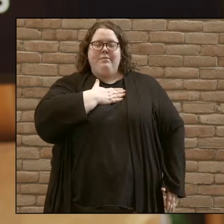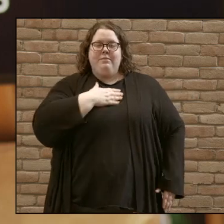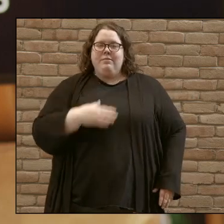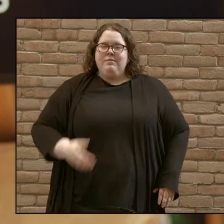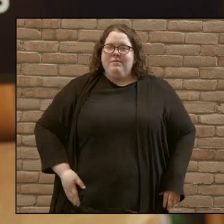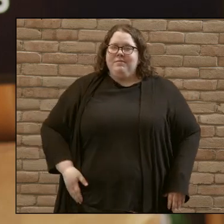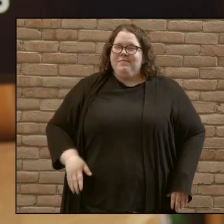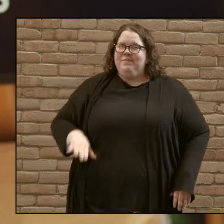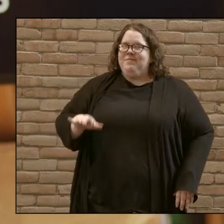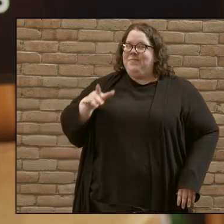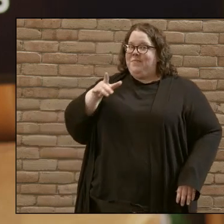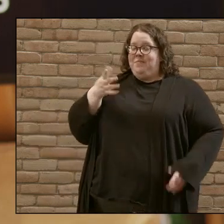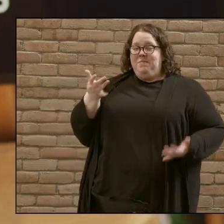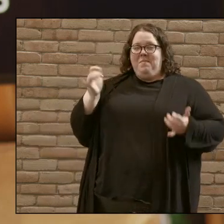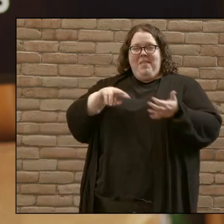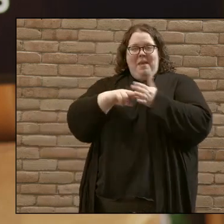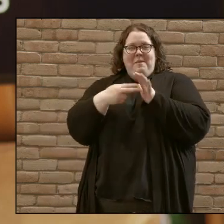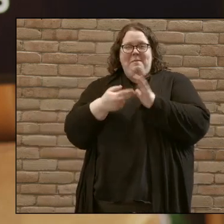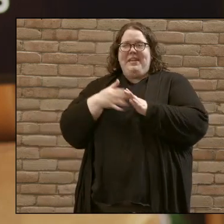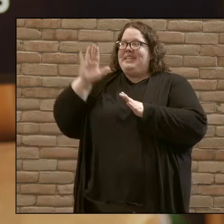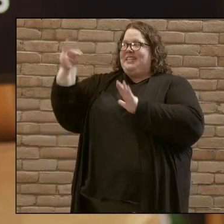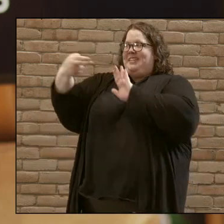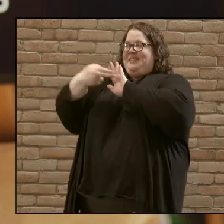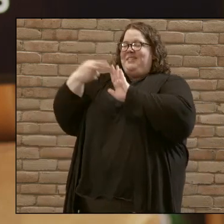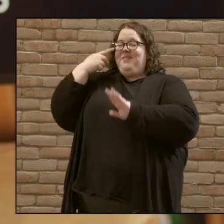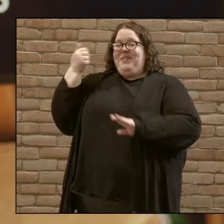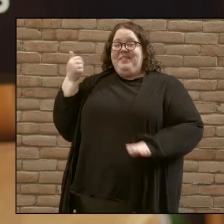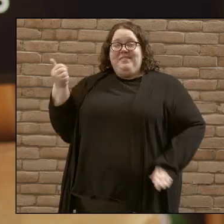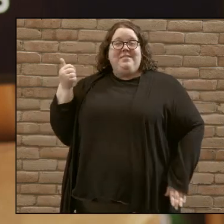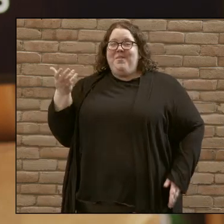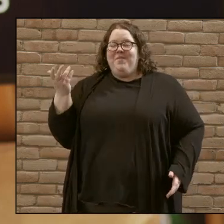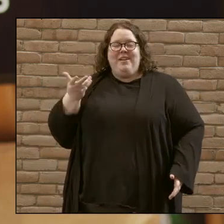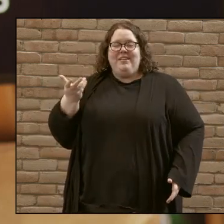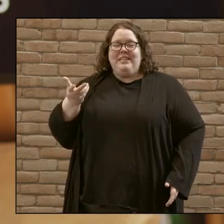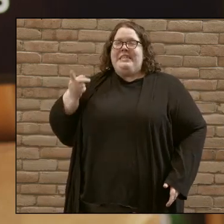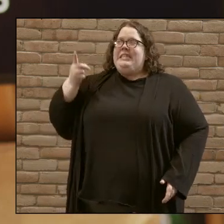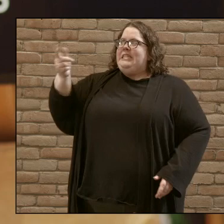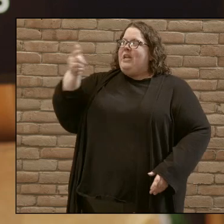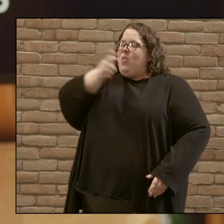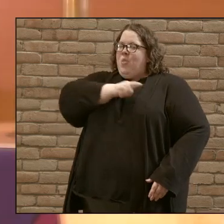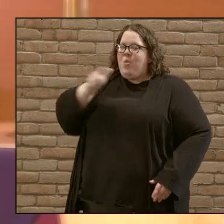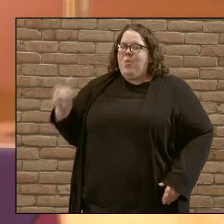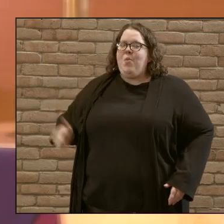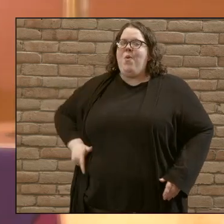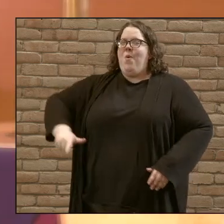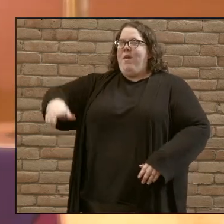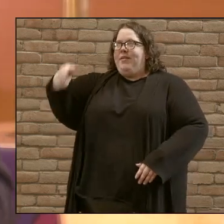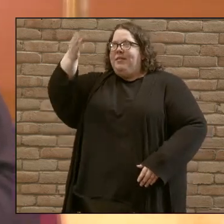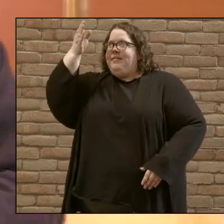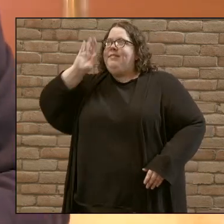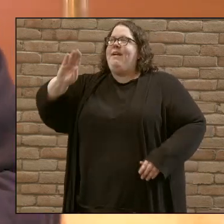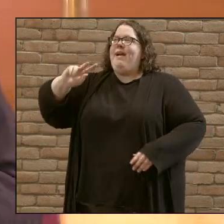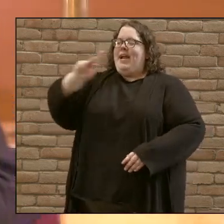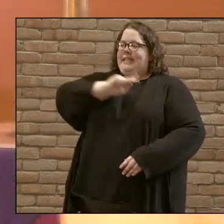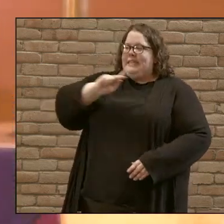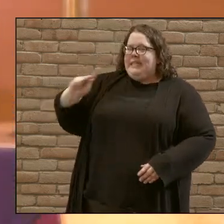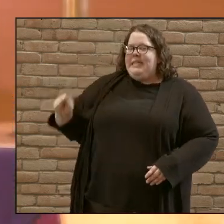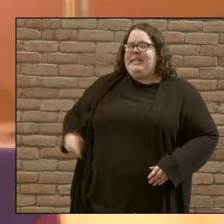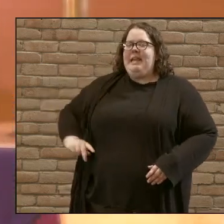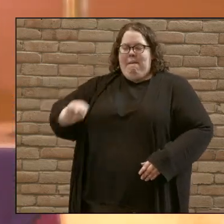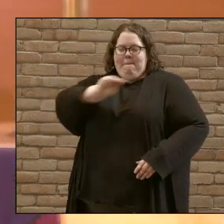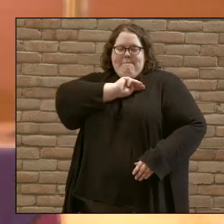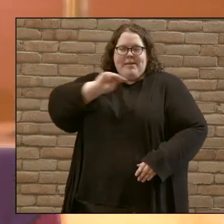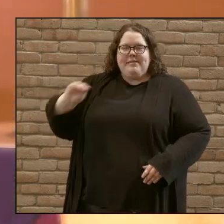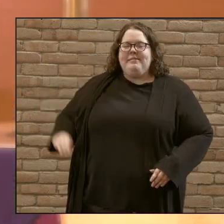Who's he saying he is? He is Lord and God and King and Messiah who has come